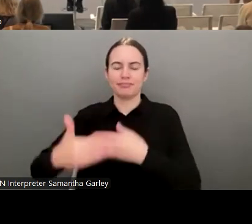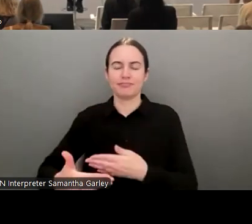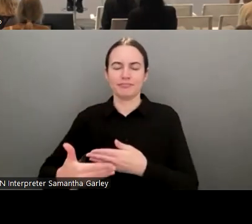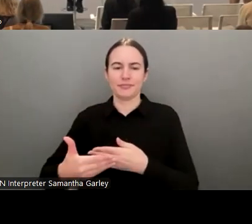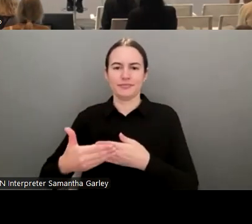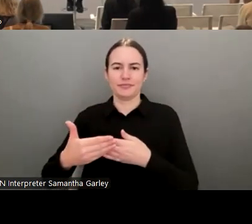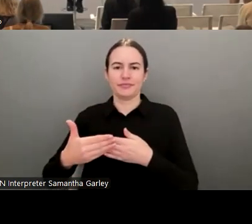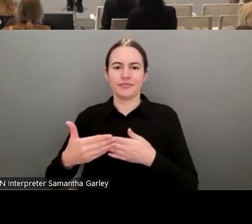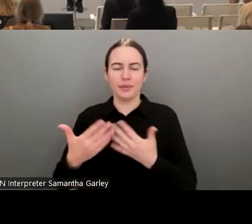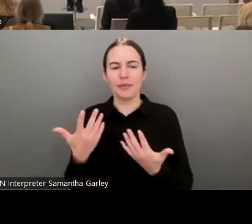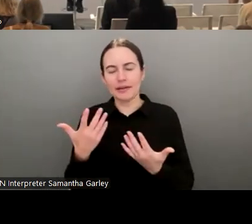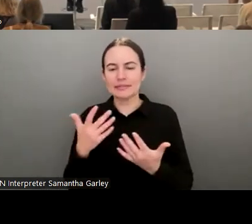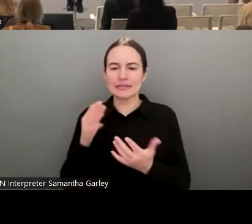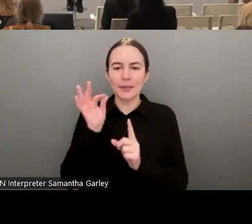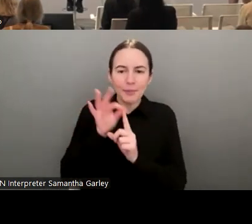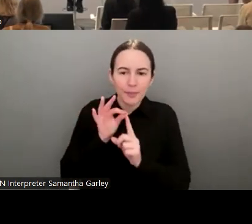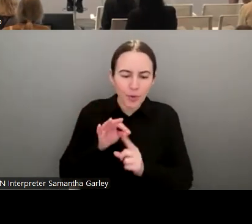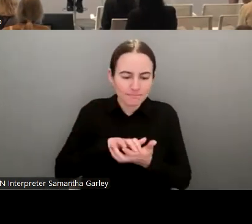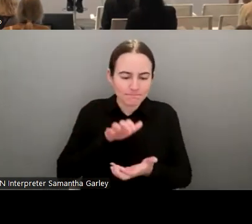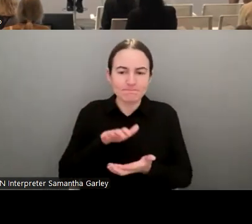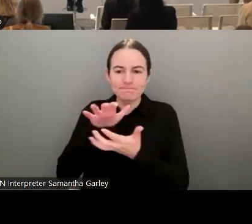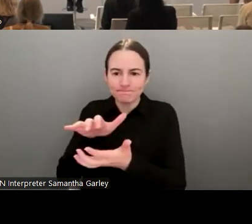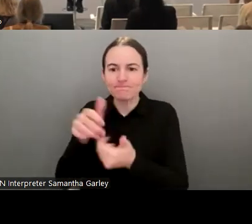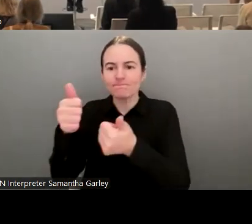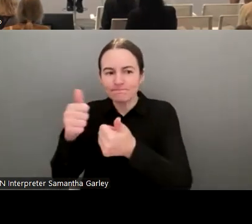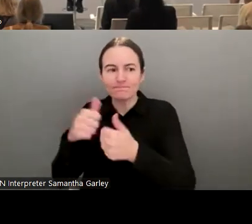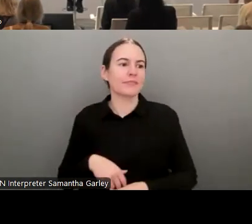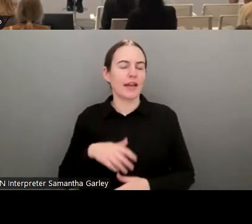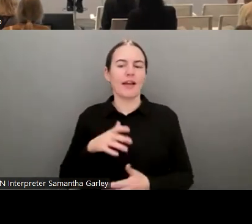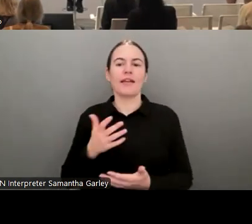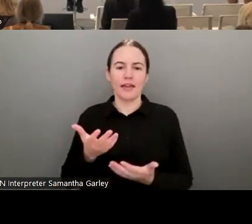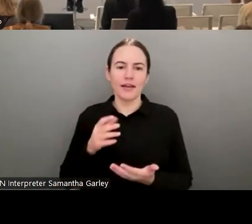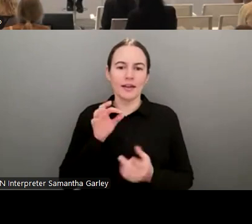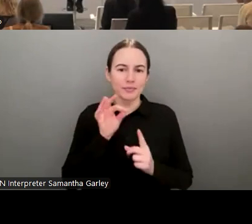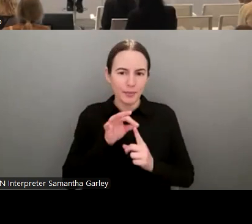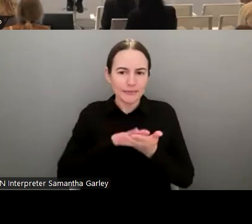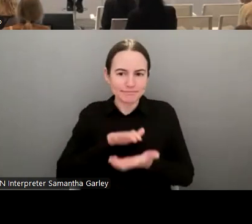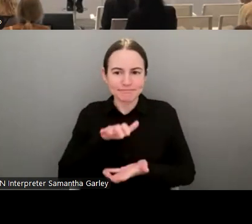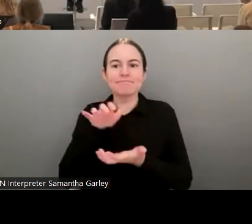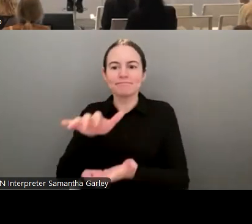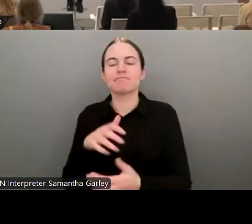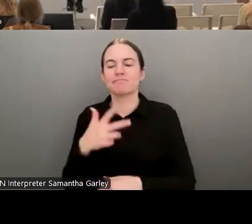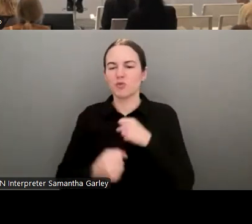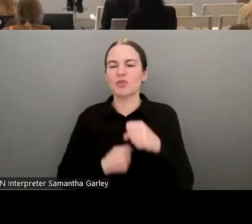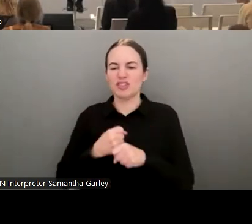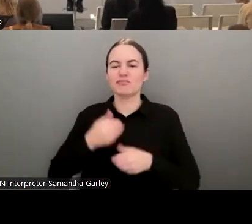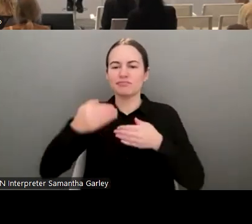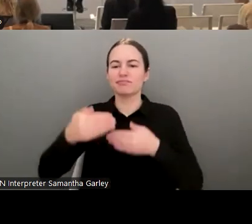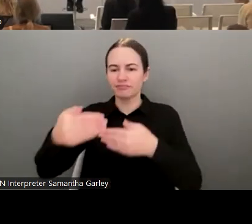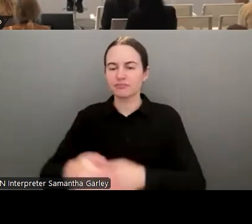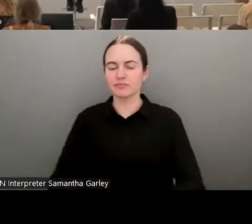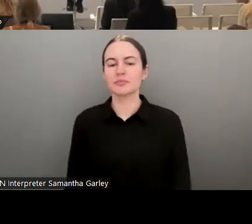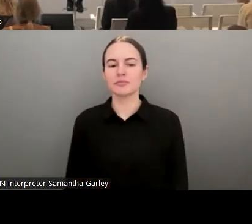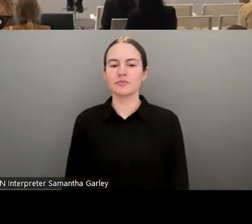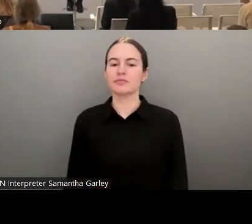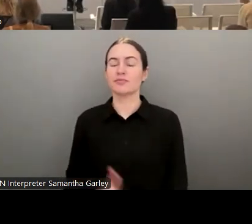get a certain amount of hours in events like this. So being able to access the